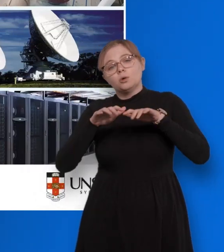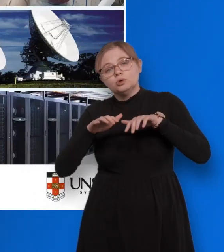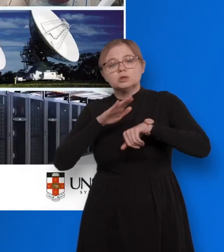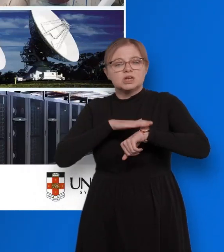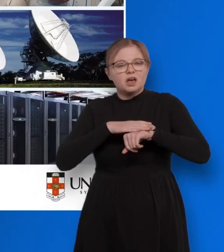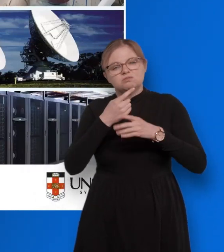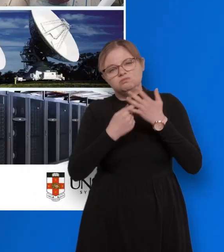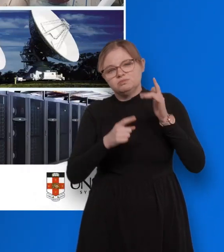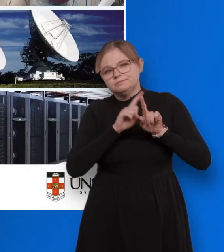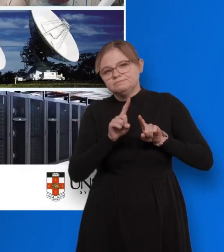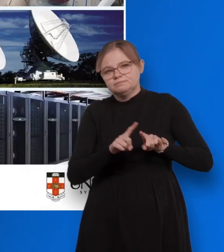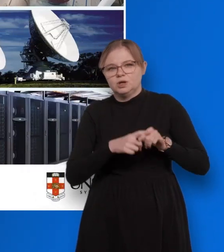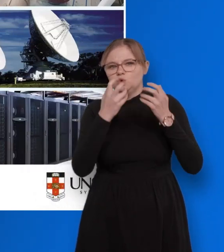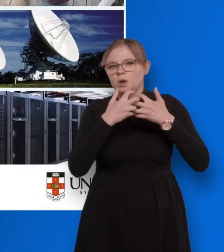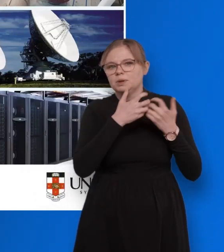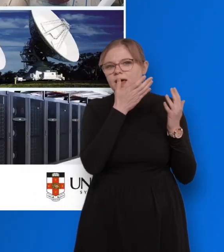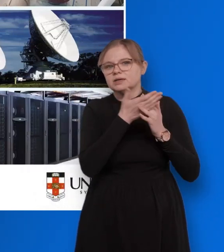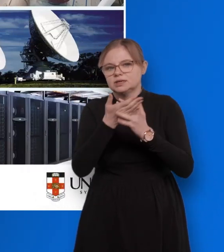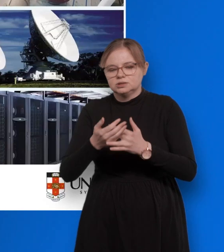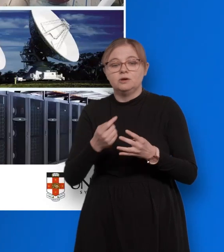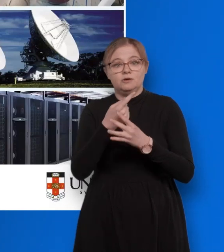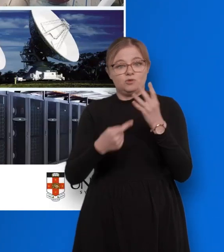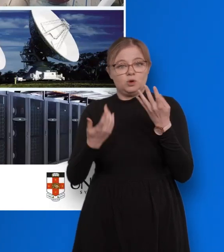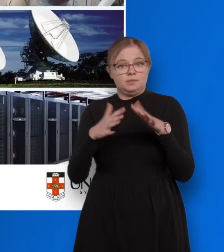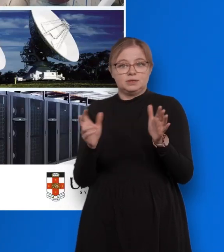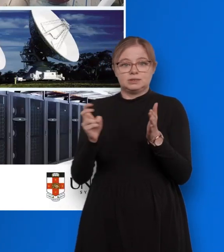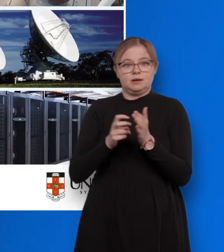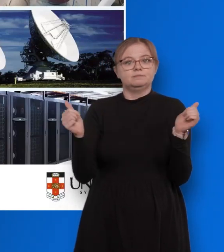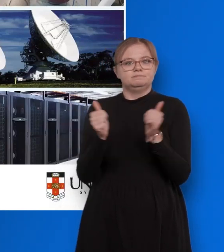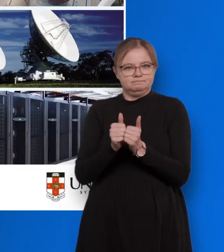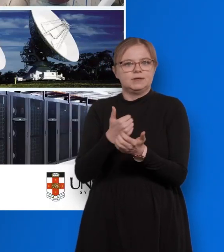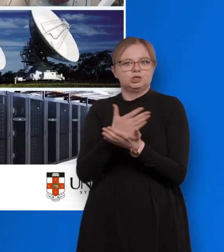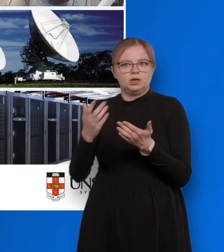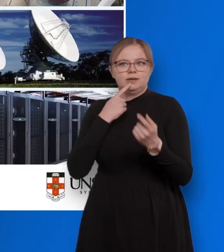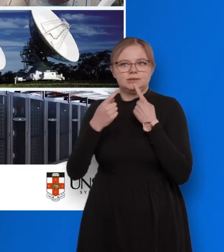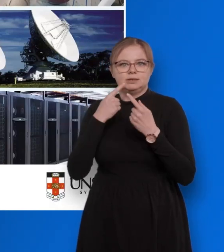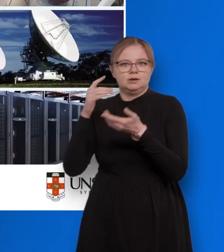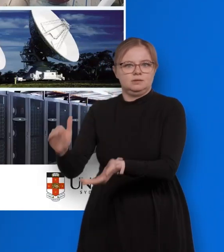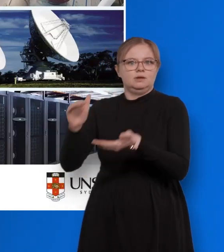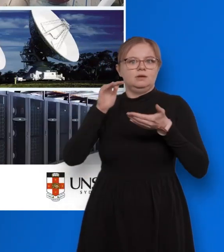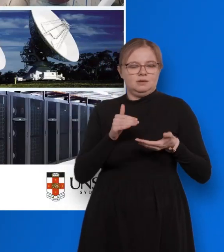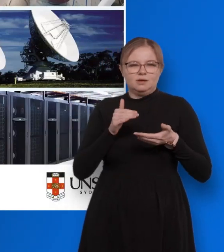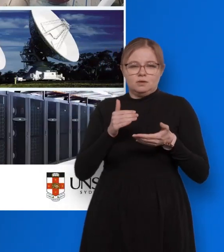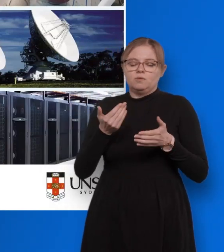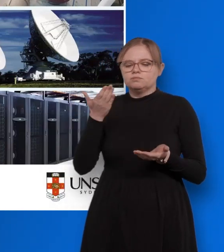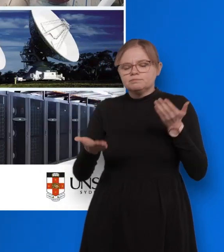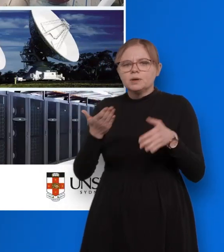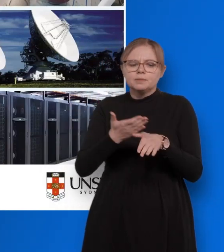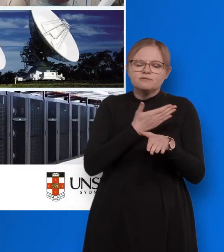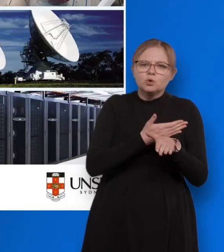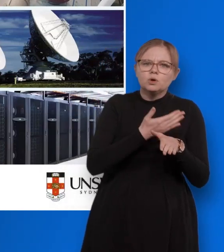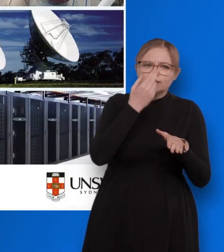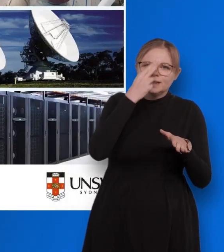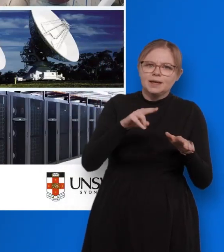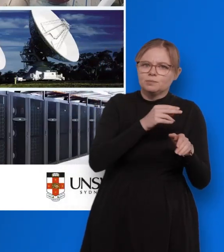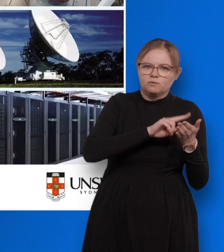and the like. The 4 organizations signed up to share their data with us from prior to anonymization and